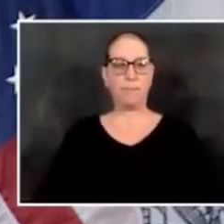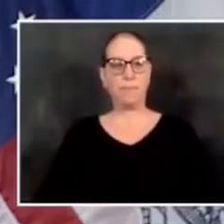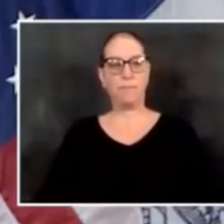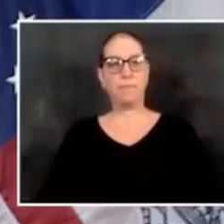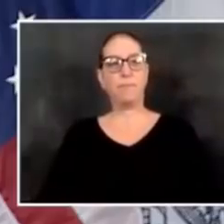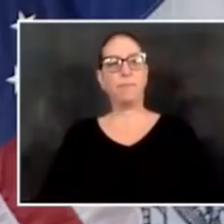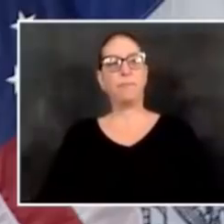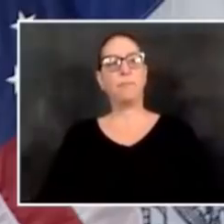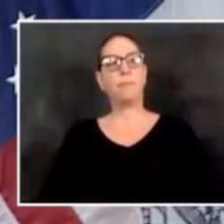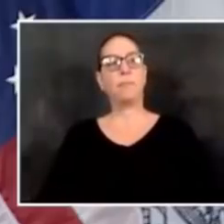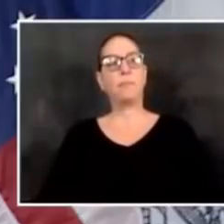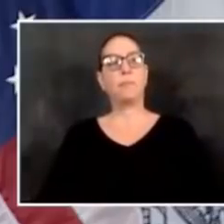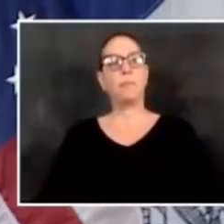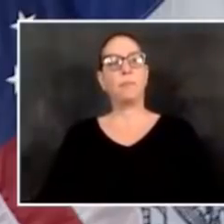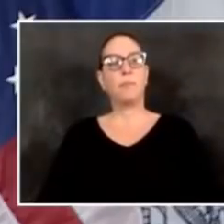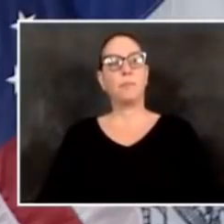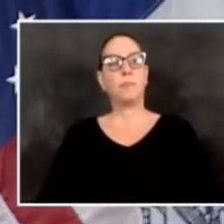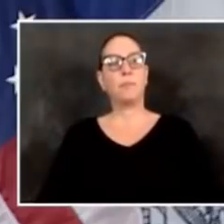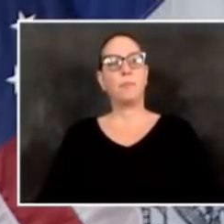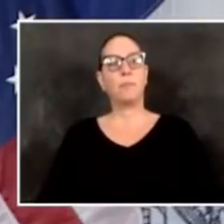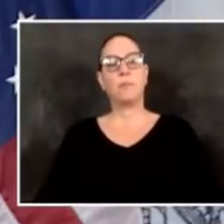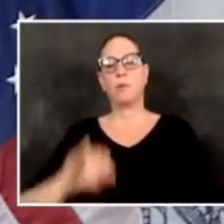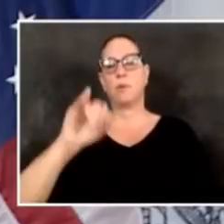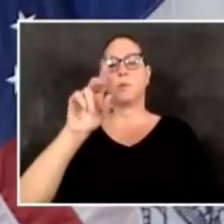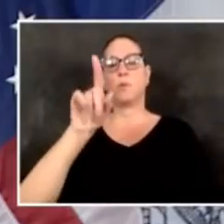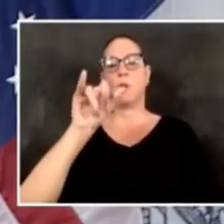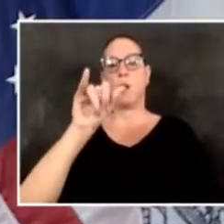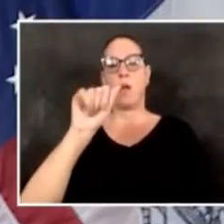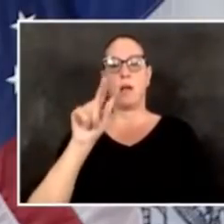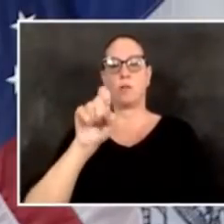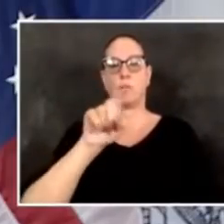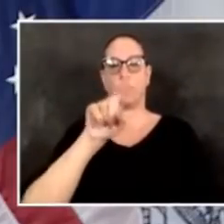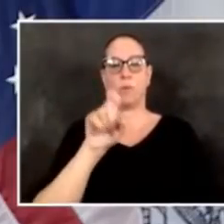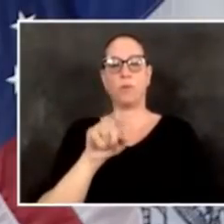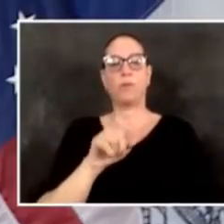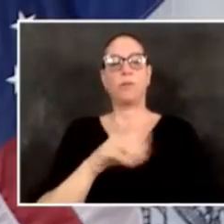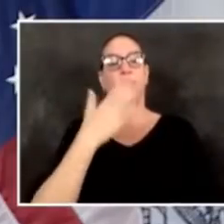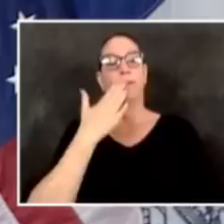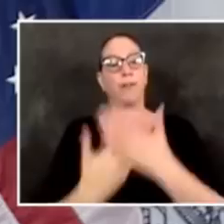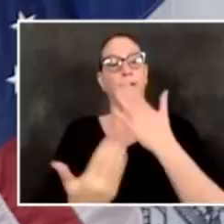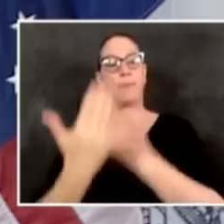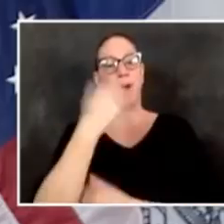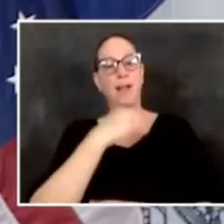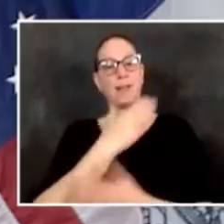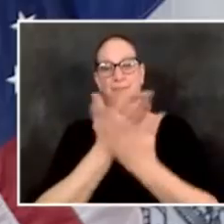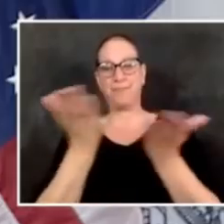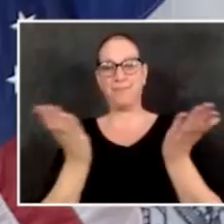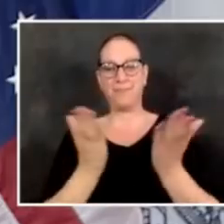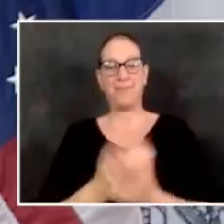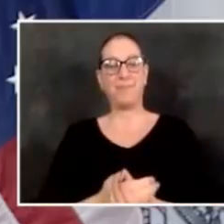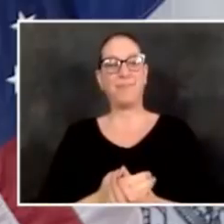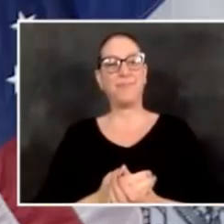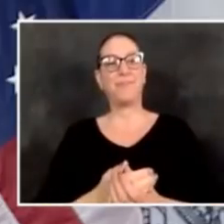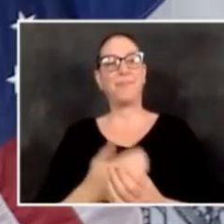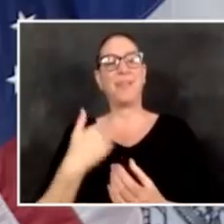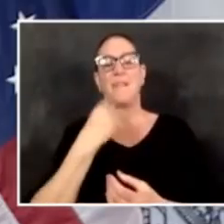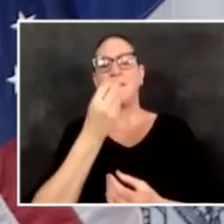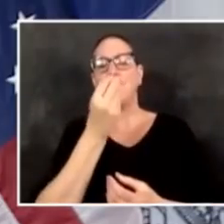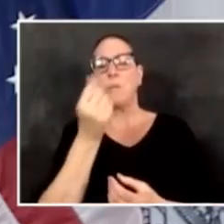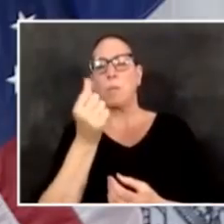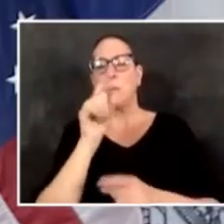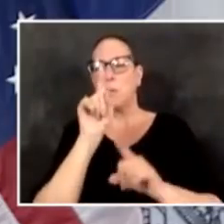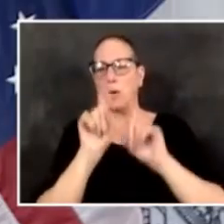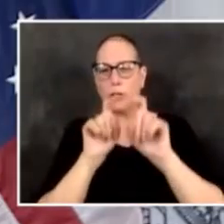Hey, good morning to everyone. Hope you're all doing well. A couple quick follow-up questions to Shant's questions